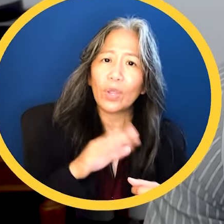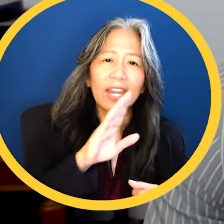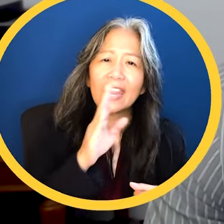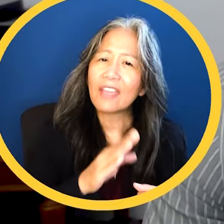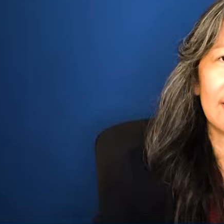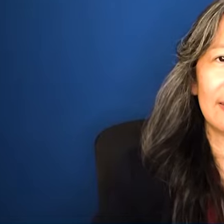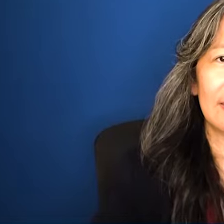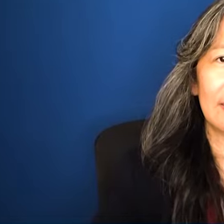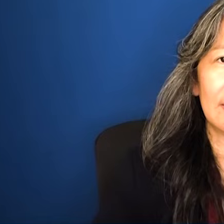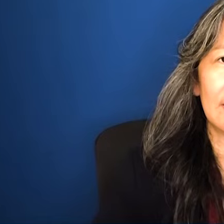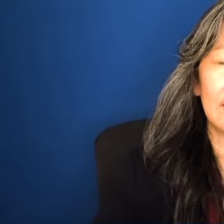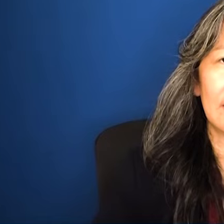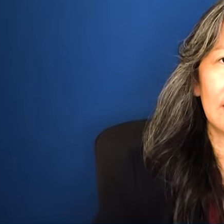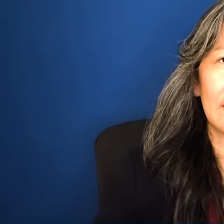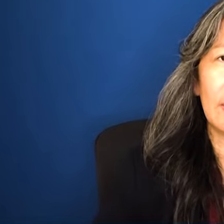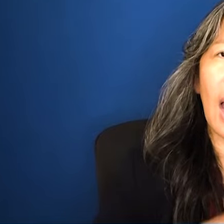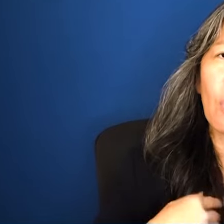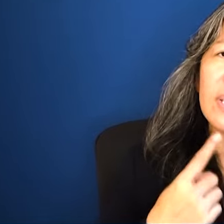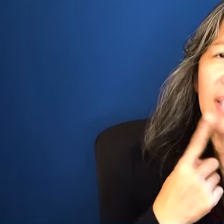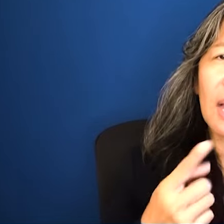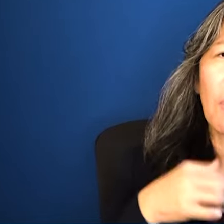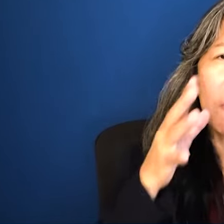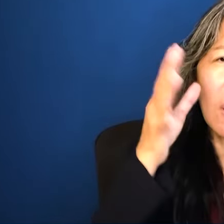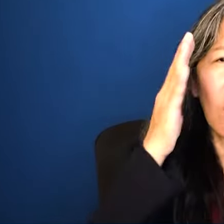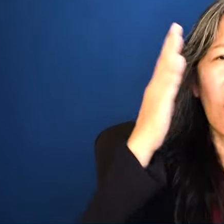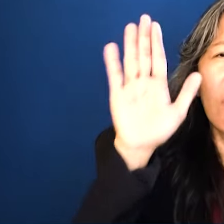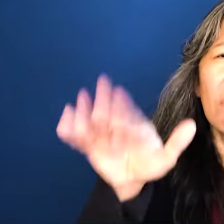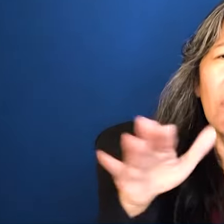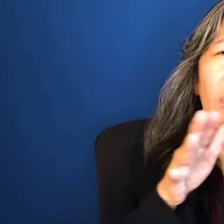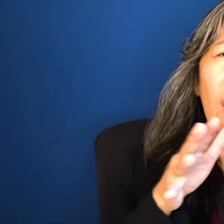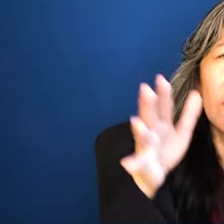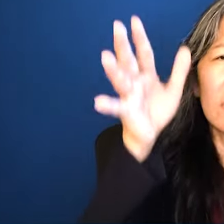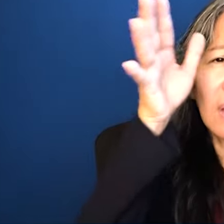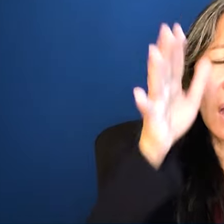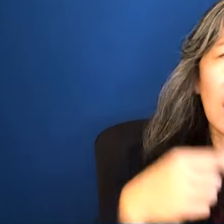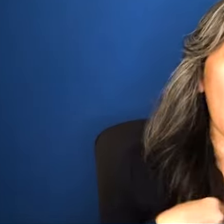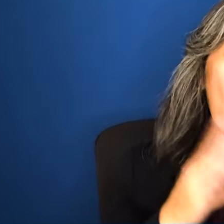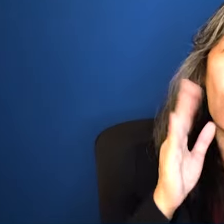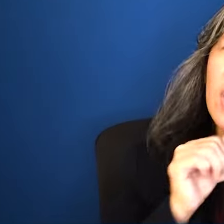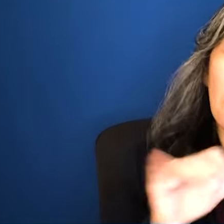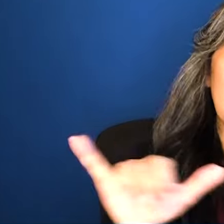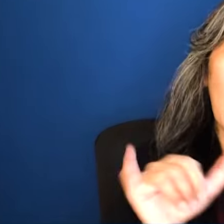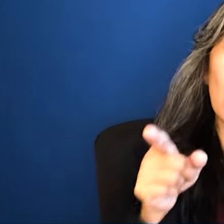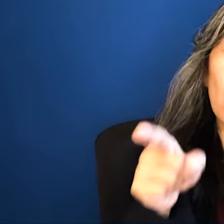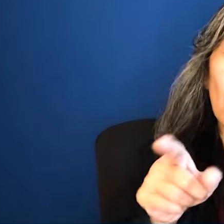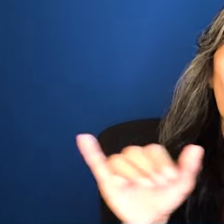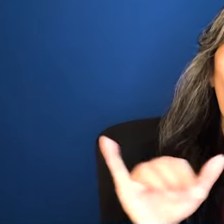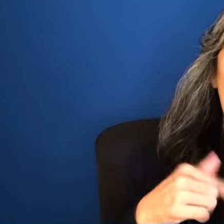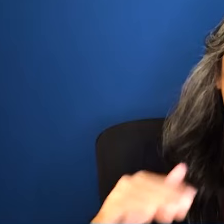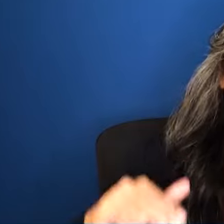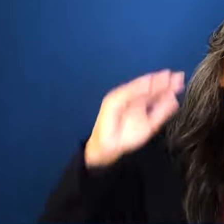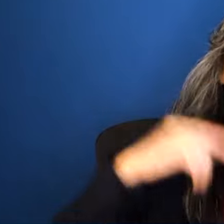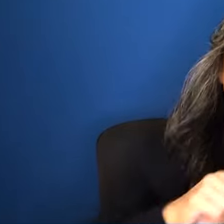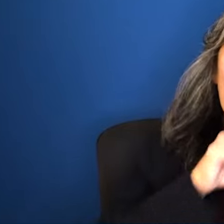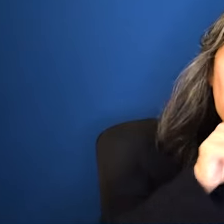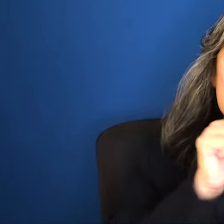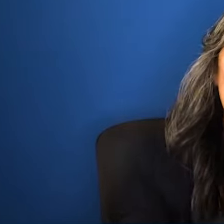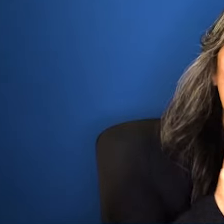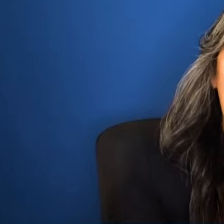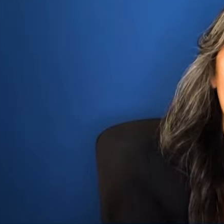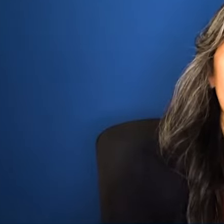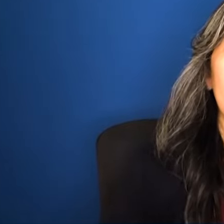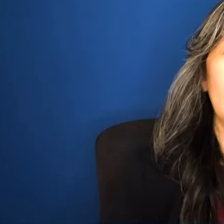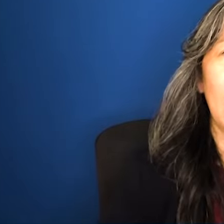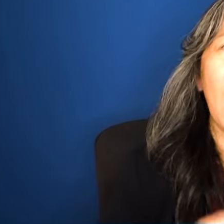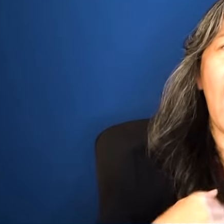that. And I remember explicitly, you know, telling my parents, you know, Mom, Dad, I'm not going to be like you guys when I grow up. I'm going to have a real